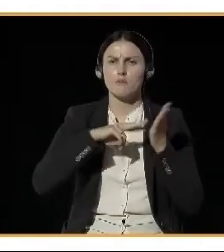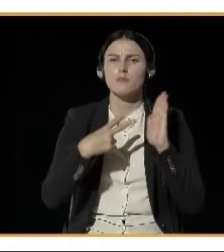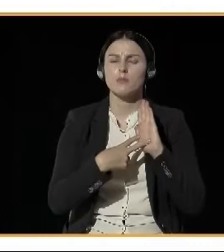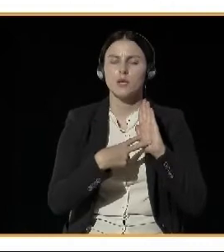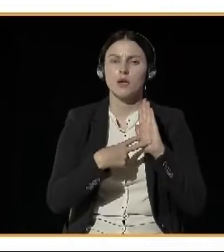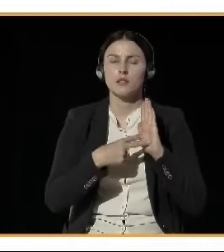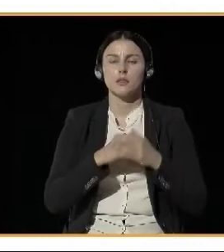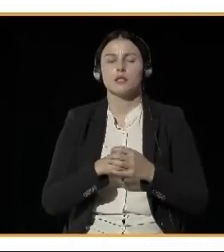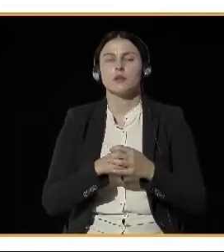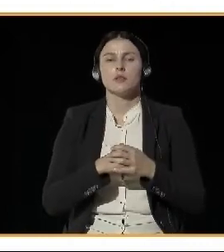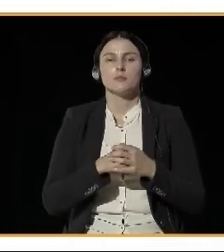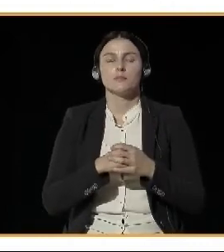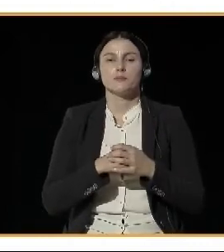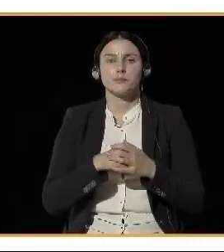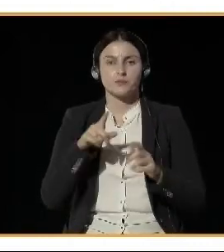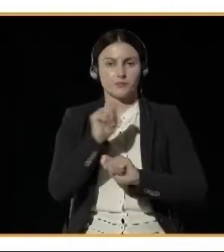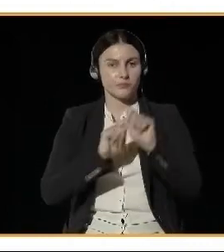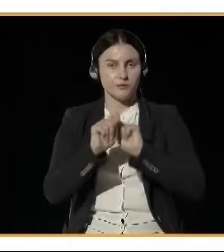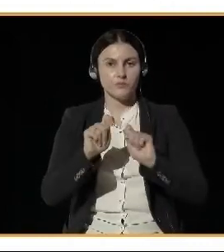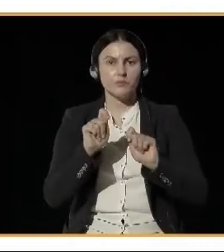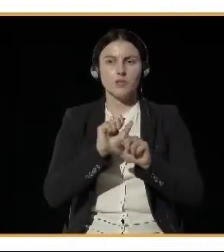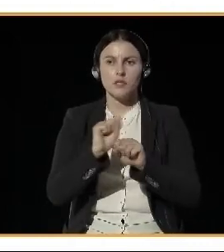older people must be somehow